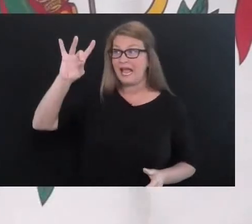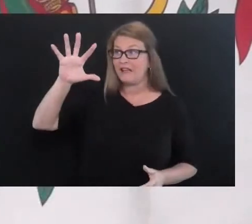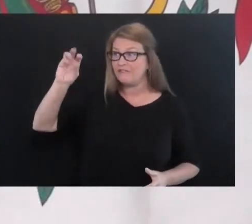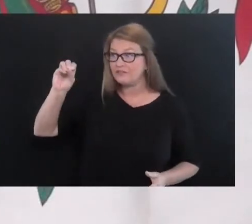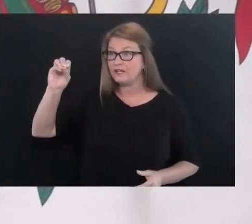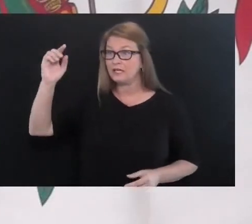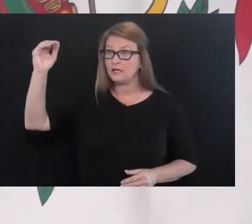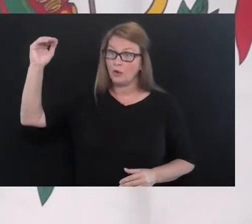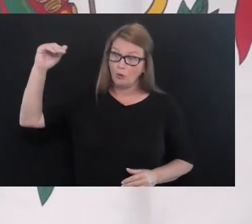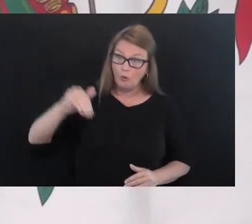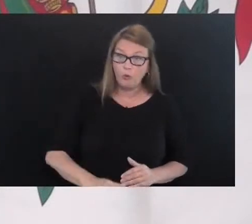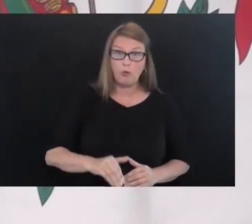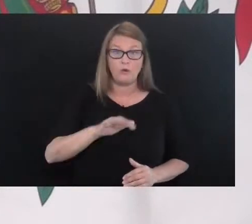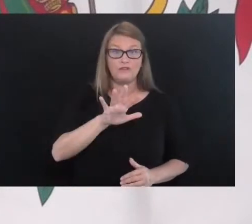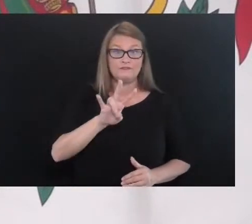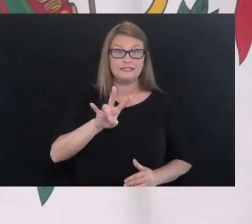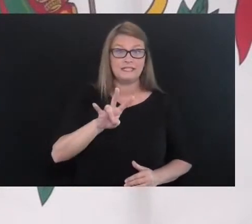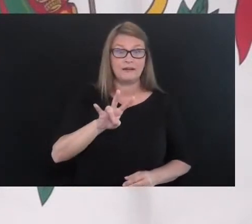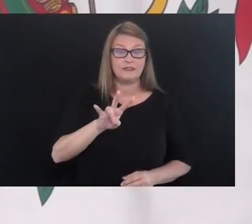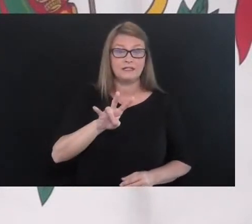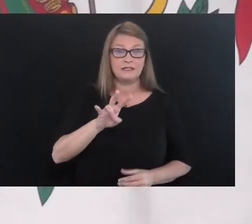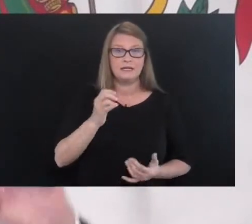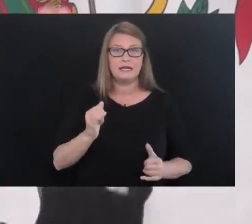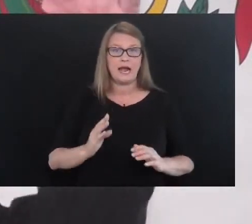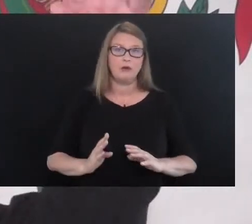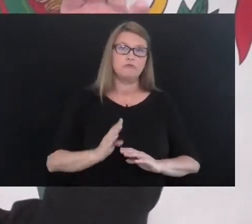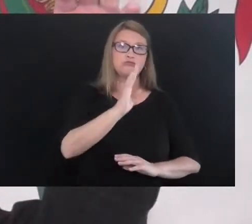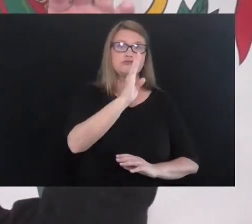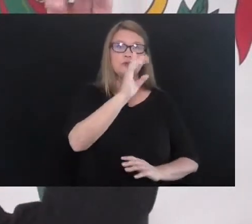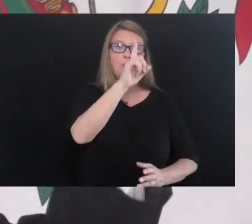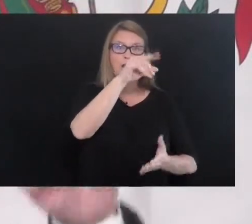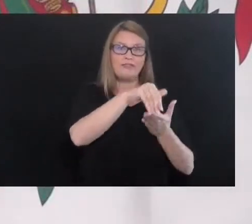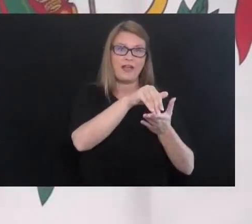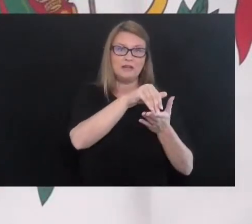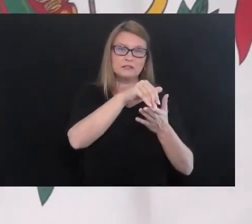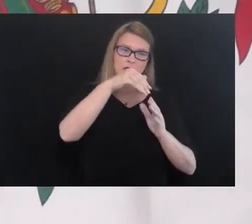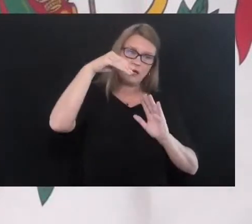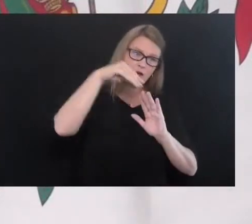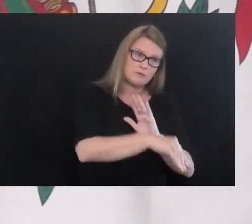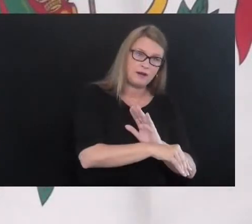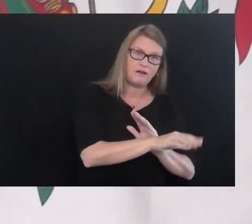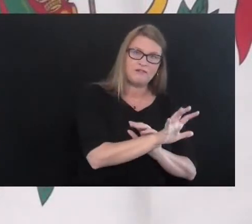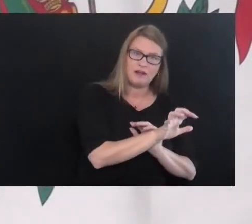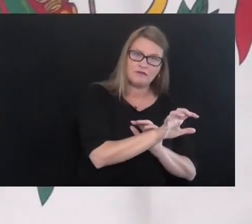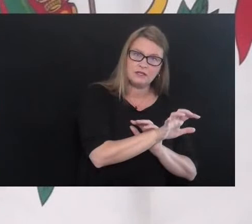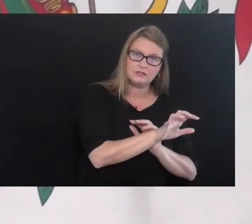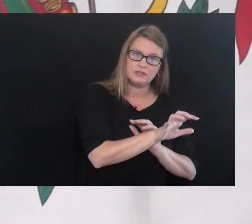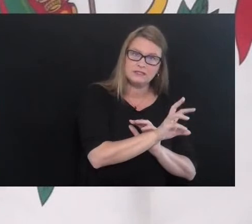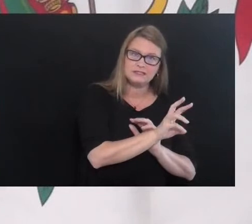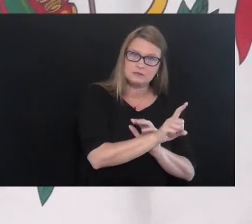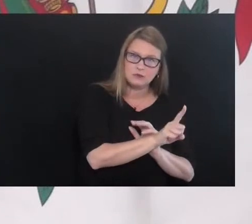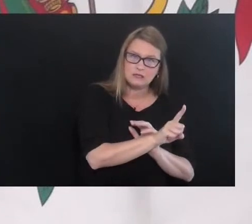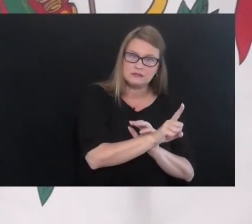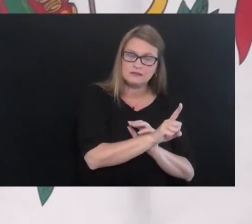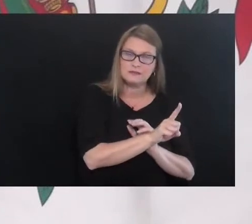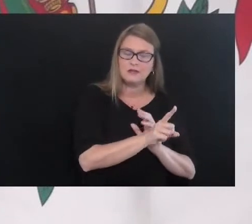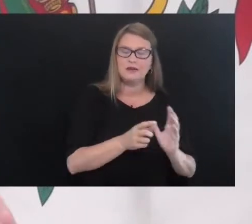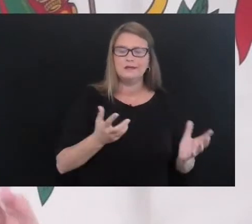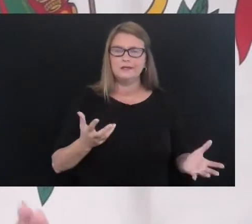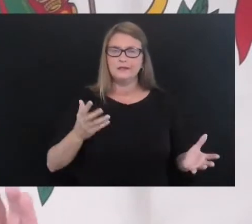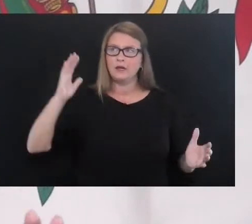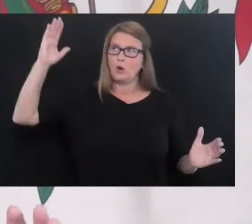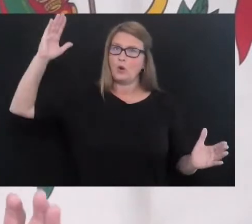all the way to 57. Now we've gone to 1,000, we've dropped to 561. And so